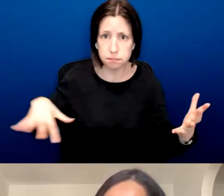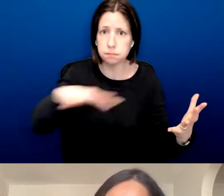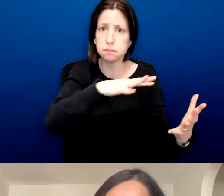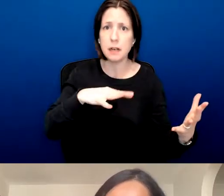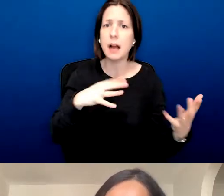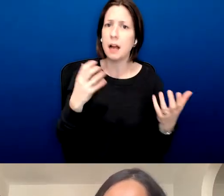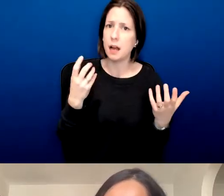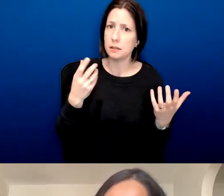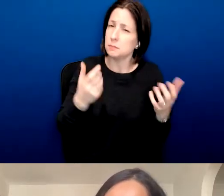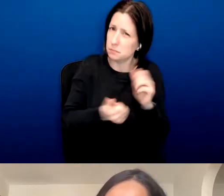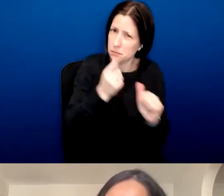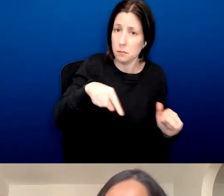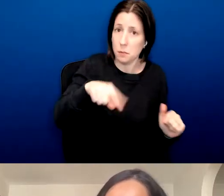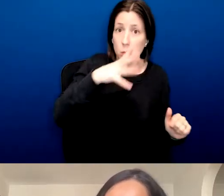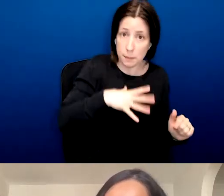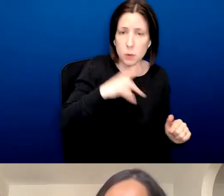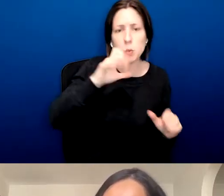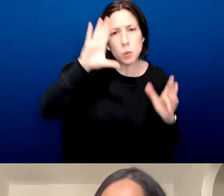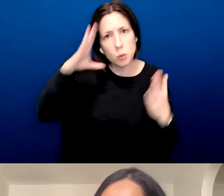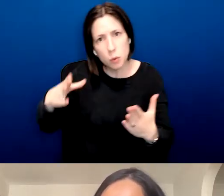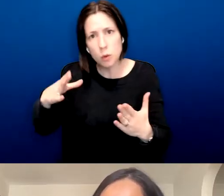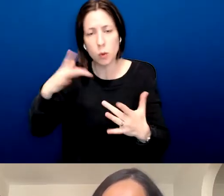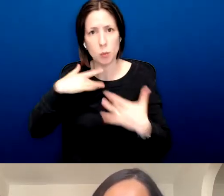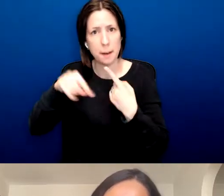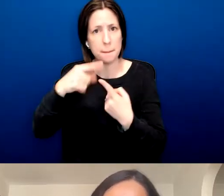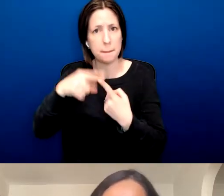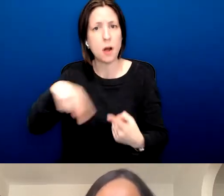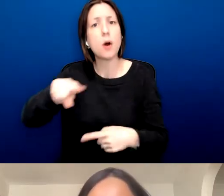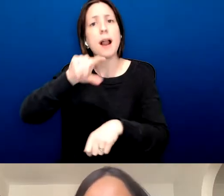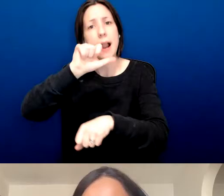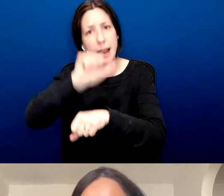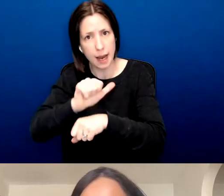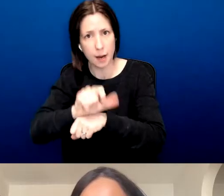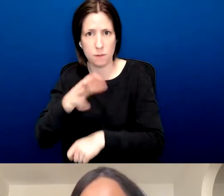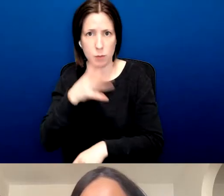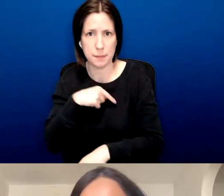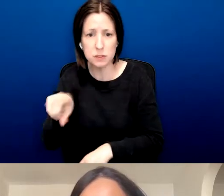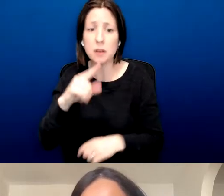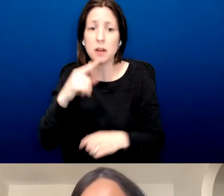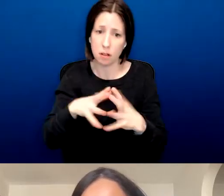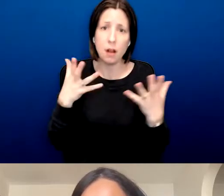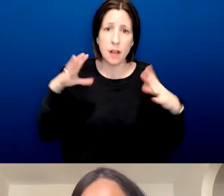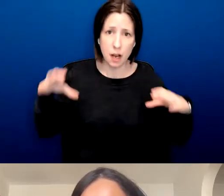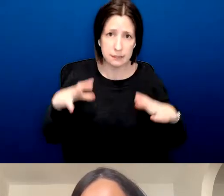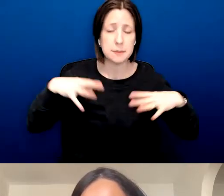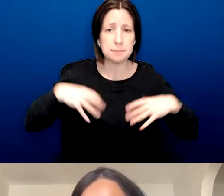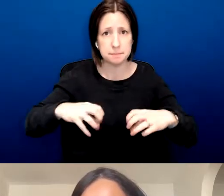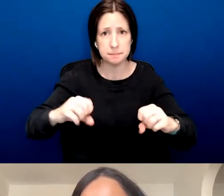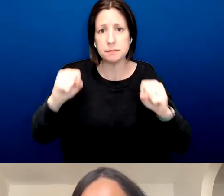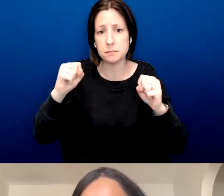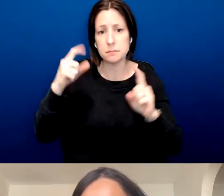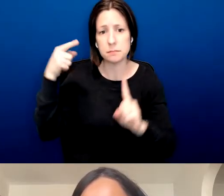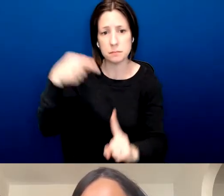labor of women in home spaces and other spaces, be surprising, is that there's a lot of activism going on in what is considered to